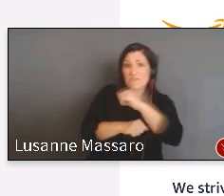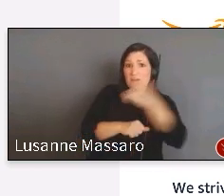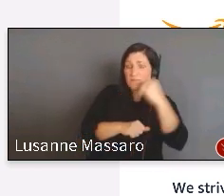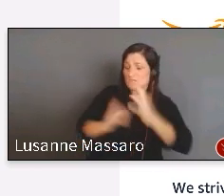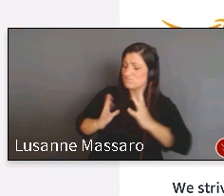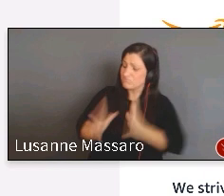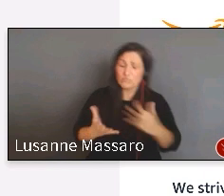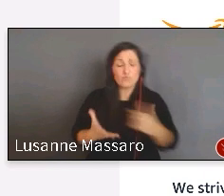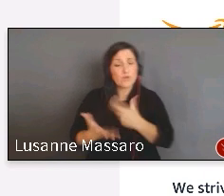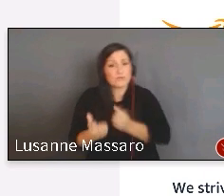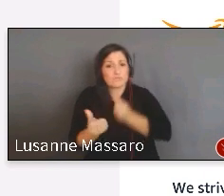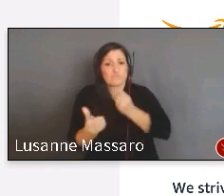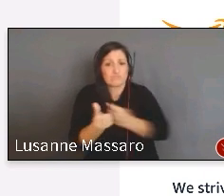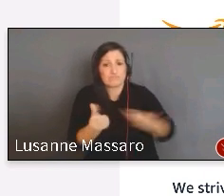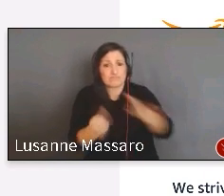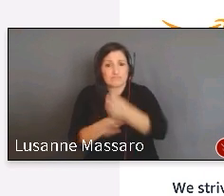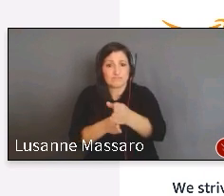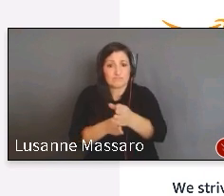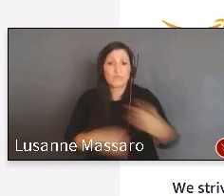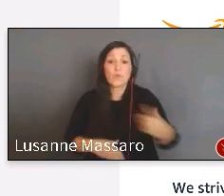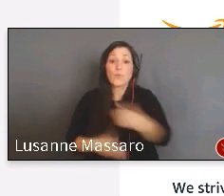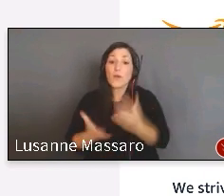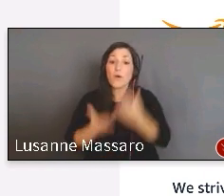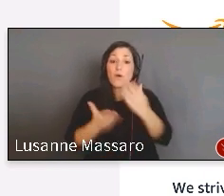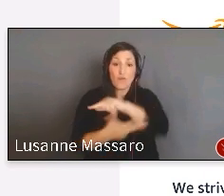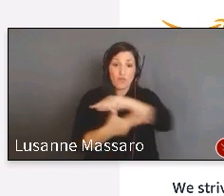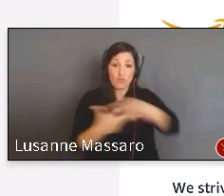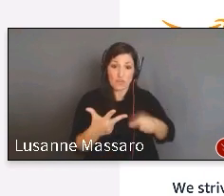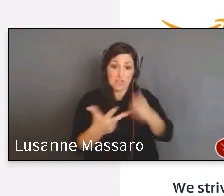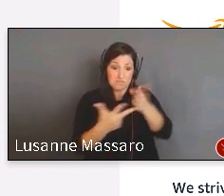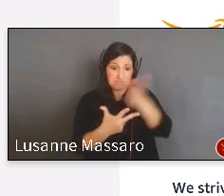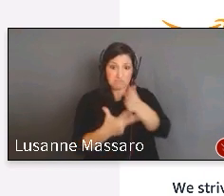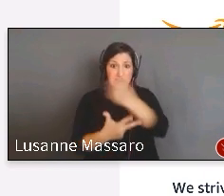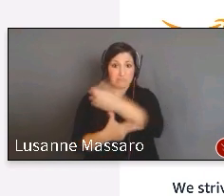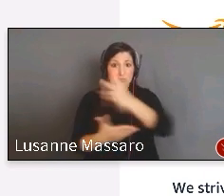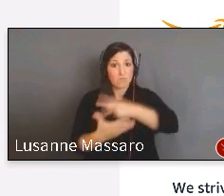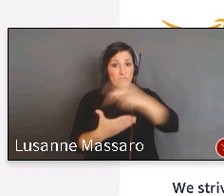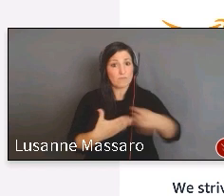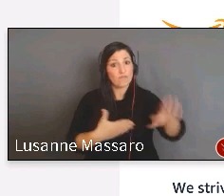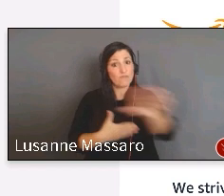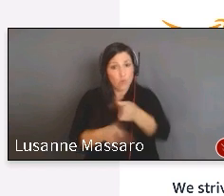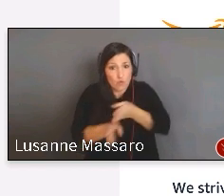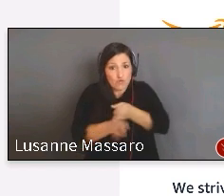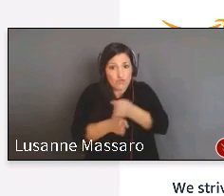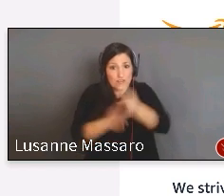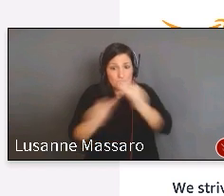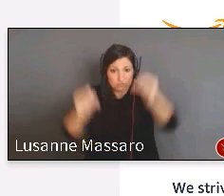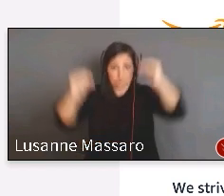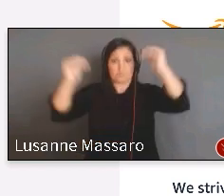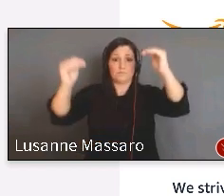Amazon offers three programs to help you advance your career. Your career choice is